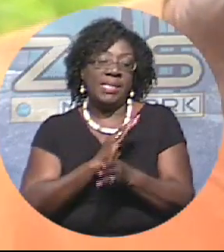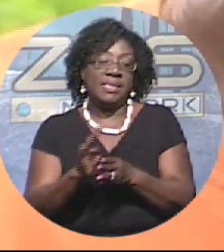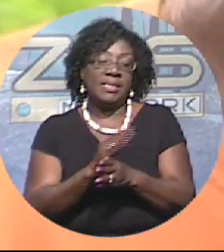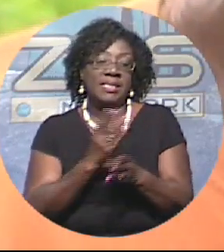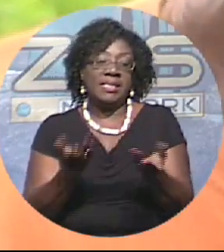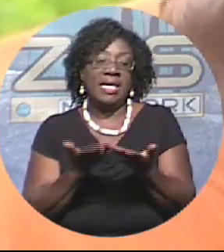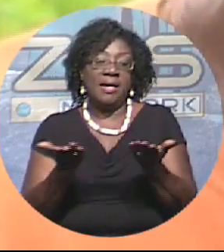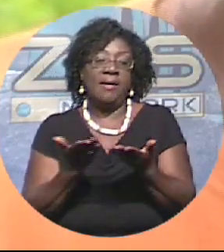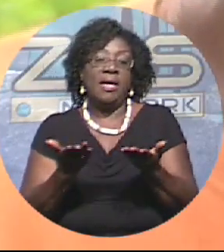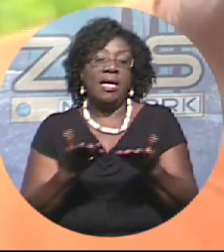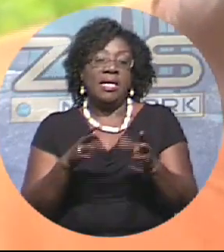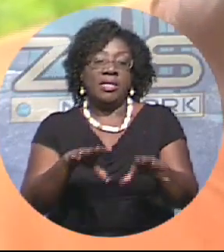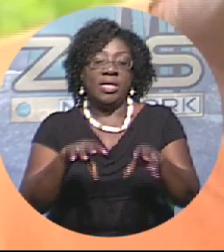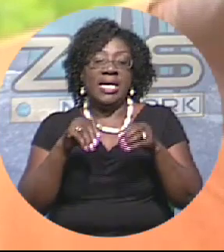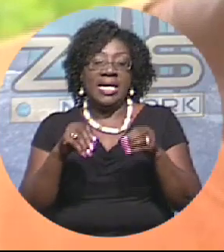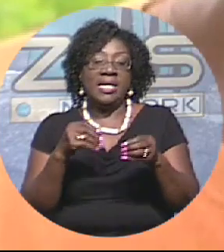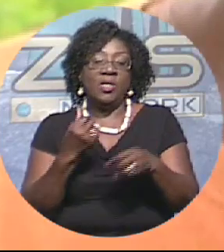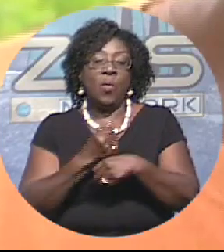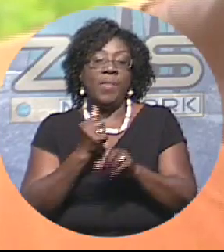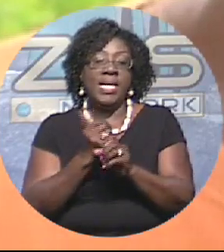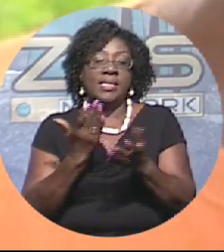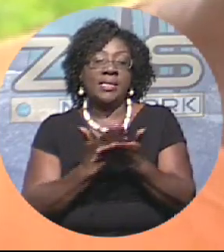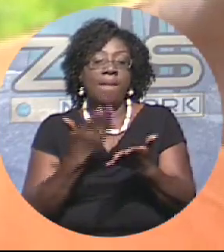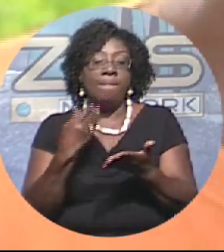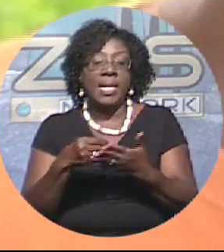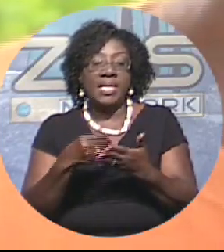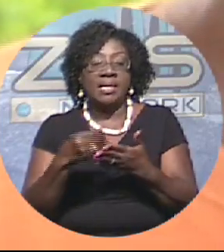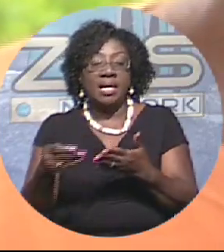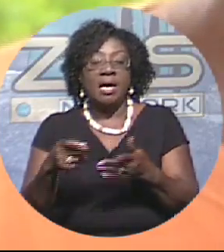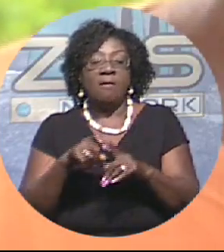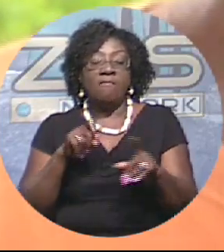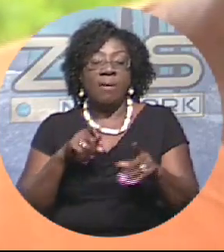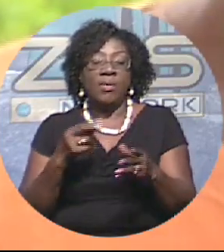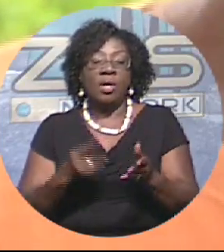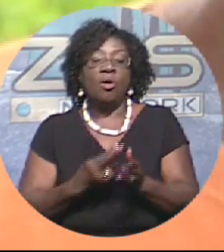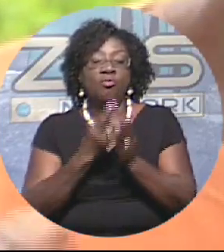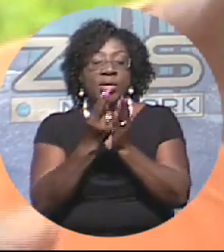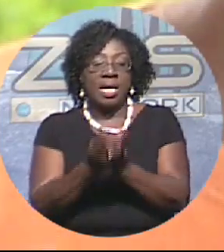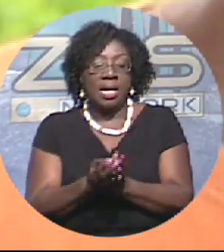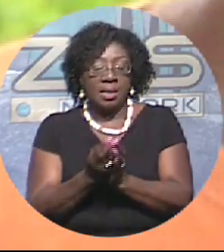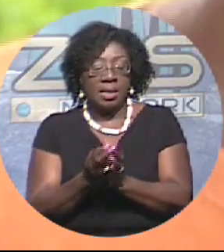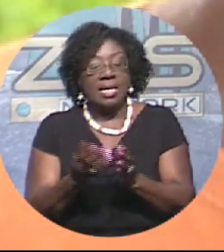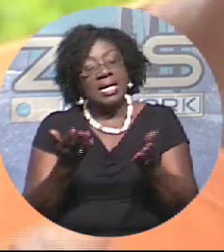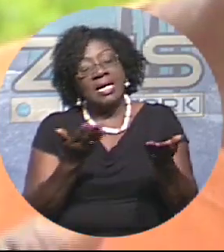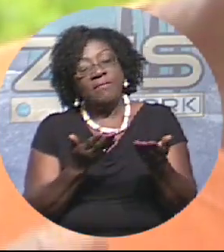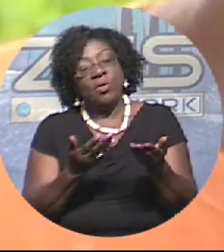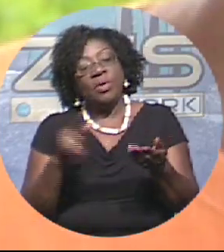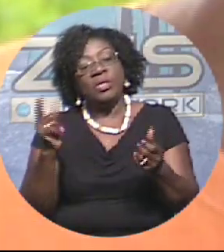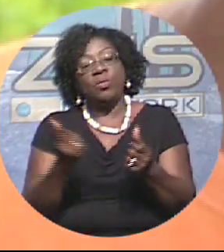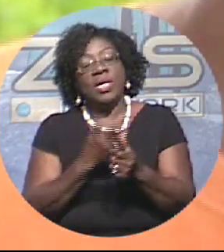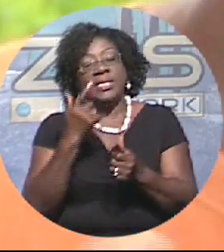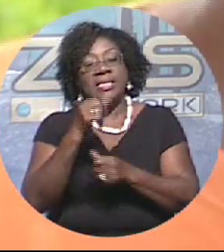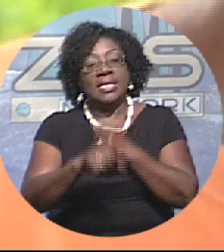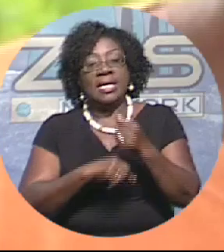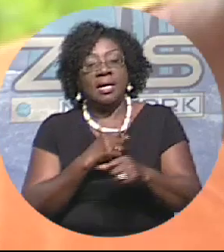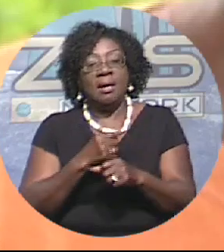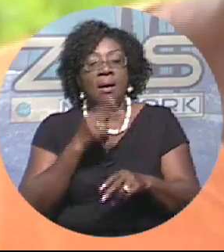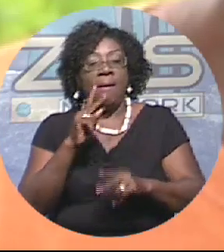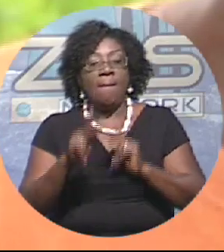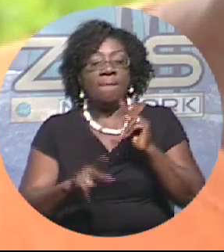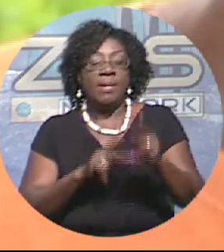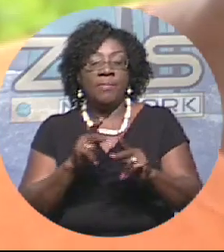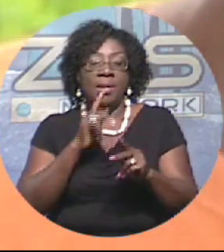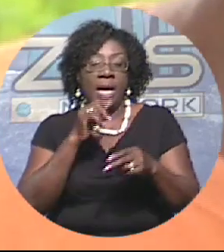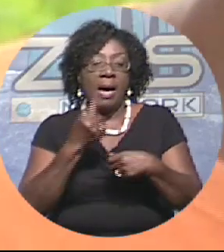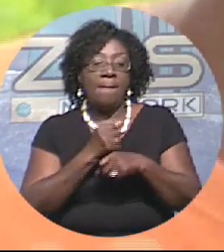gain from the regatta. They are making money, even though it's once a year. People are making